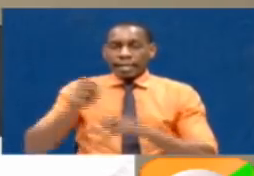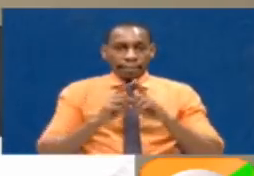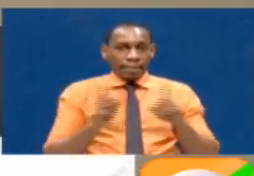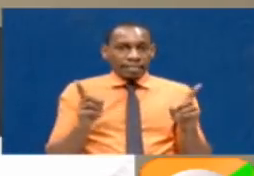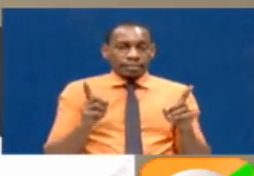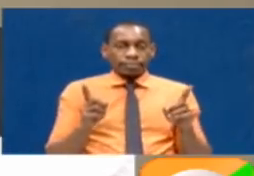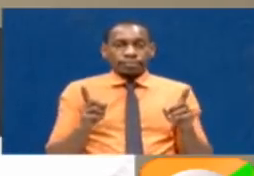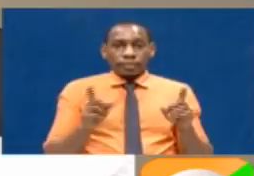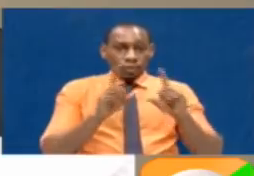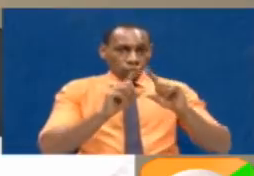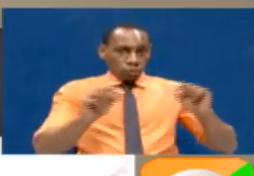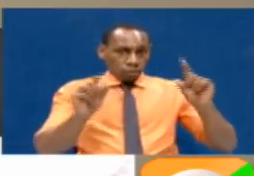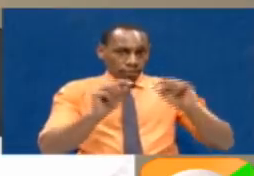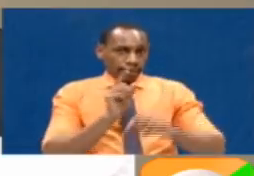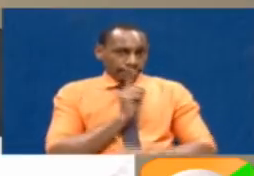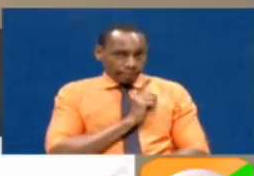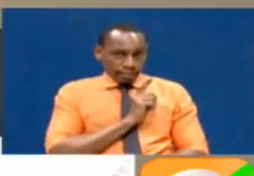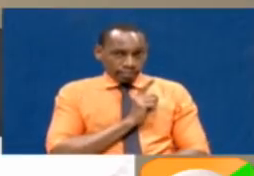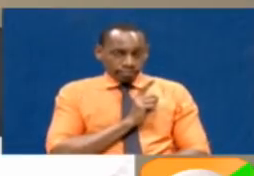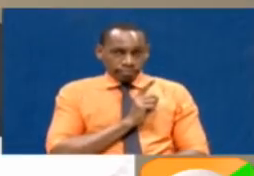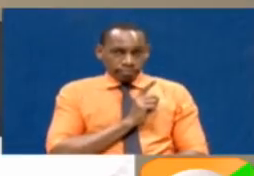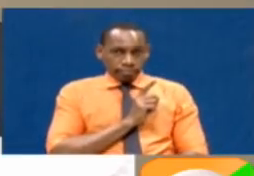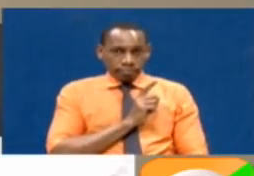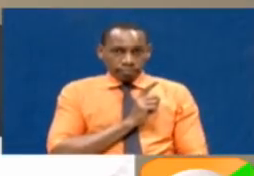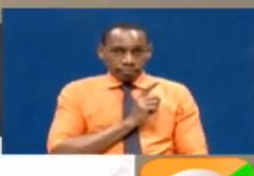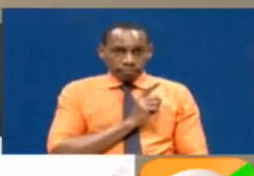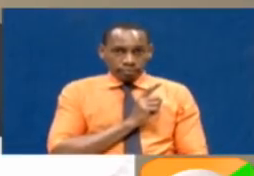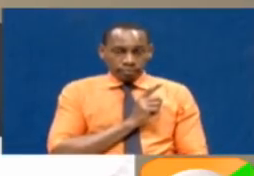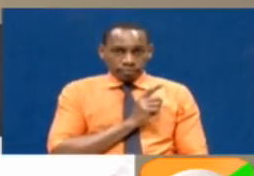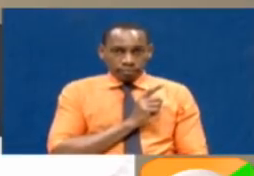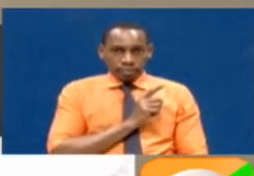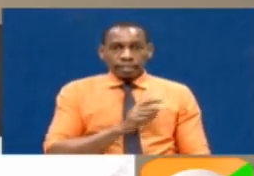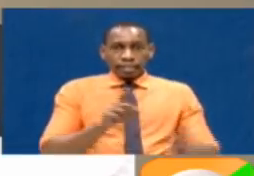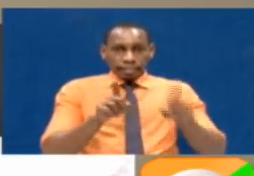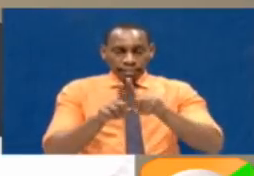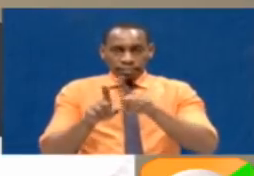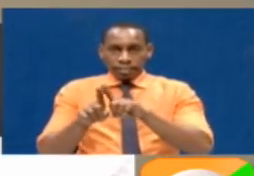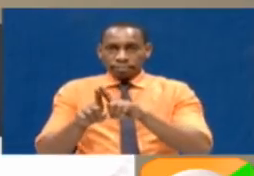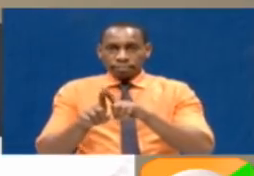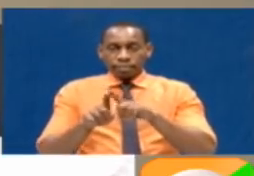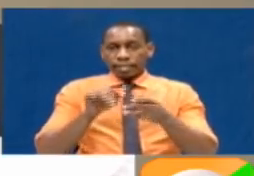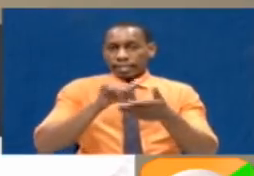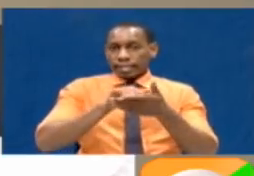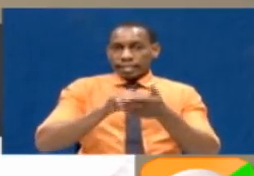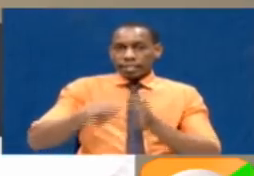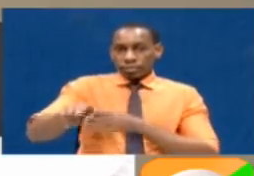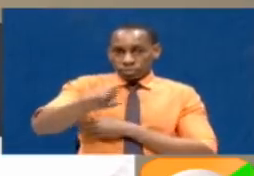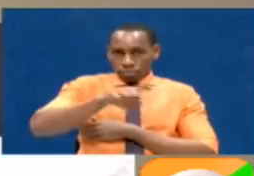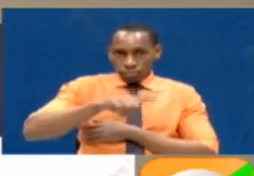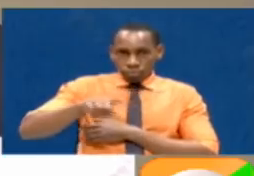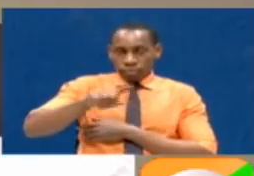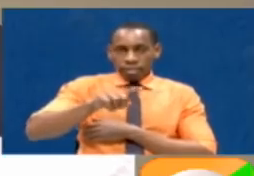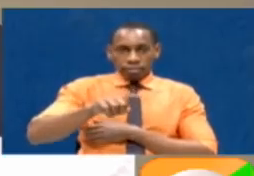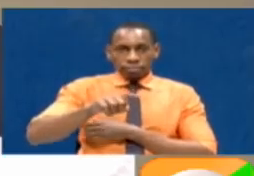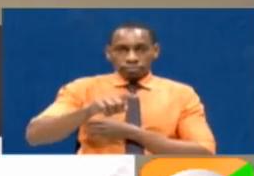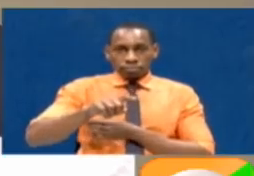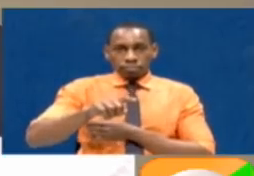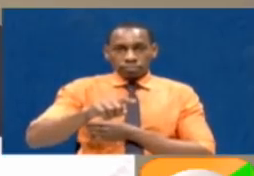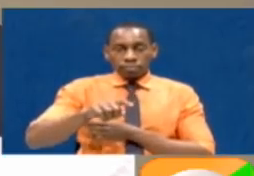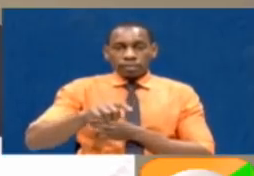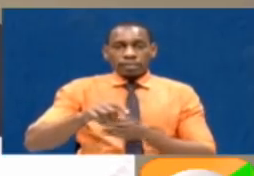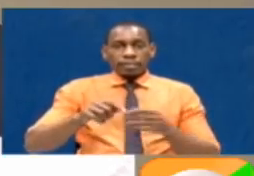However, having said that, Jeff, it is also ensuring that we keep going back